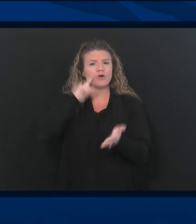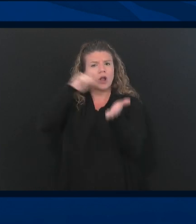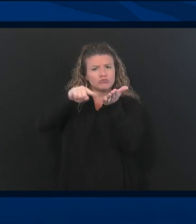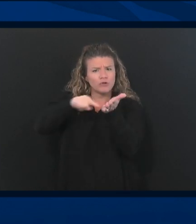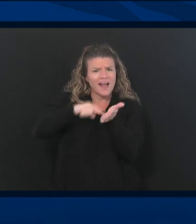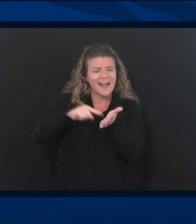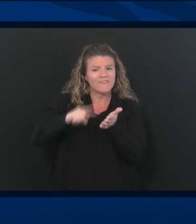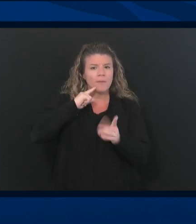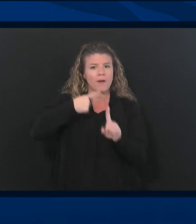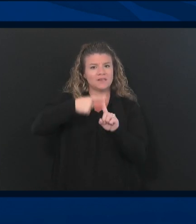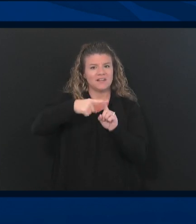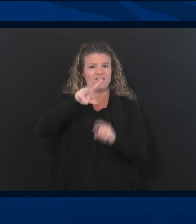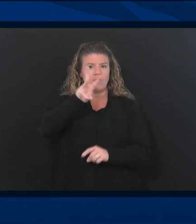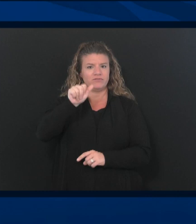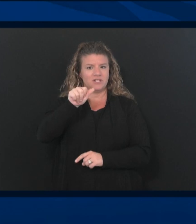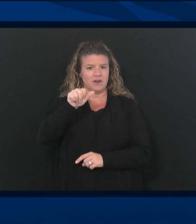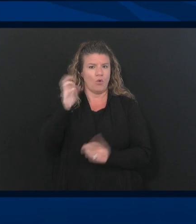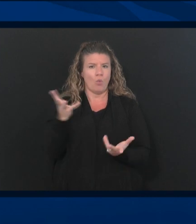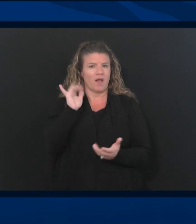Virginia?